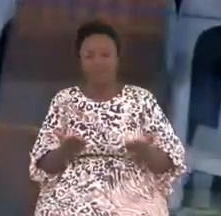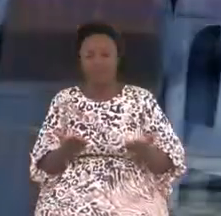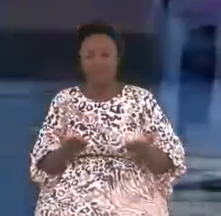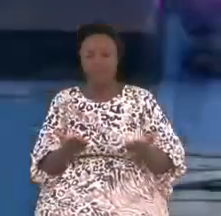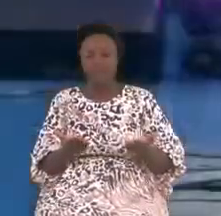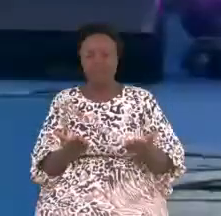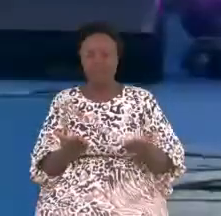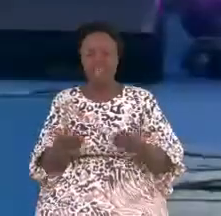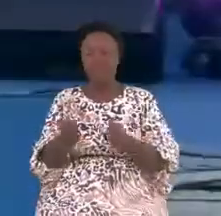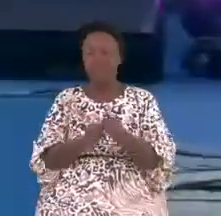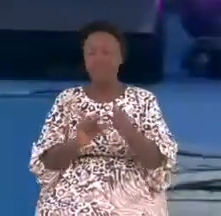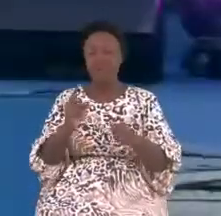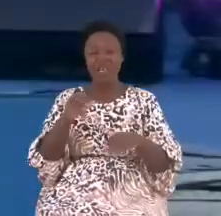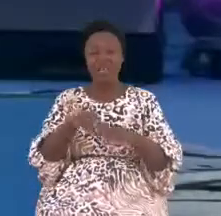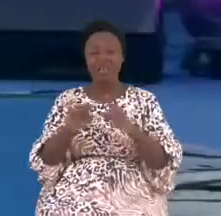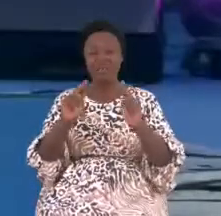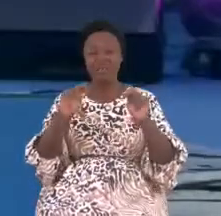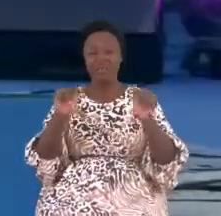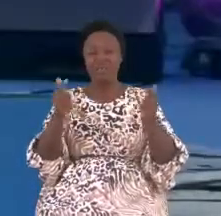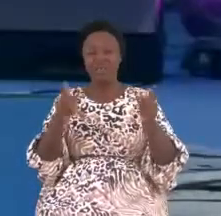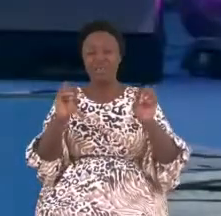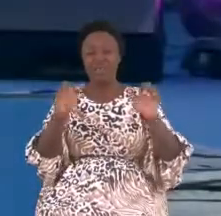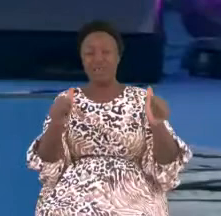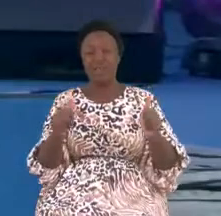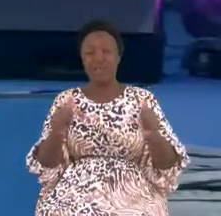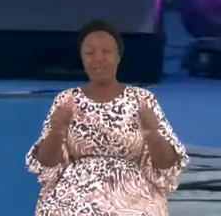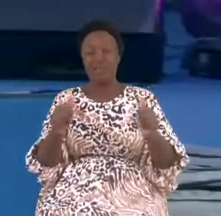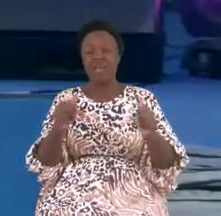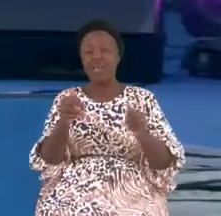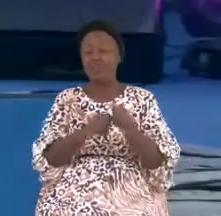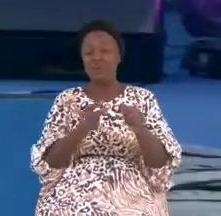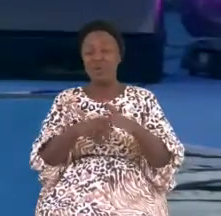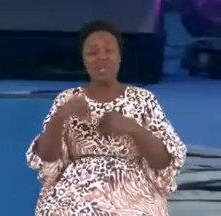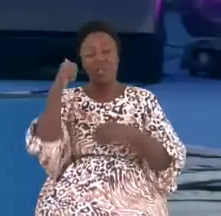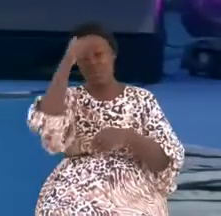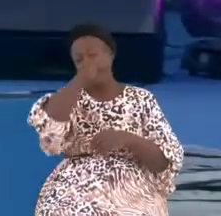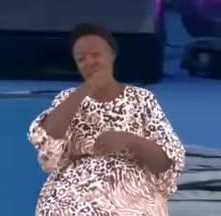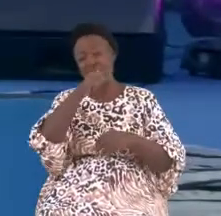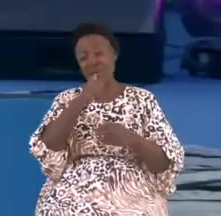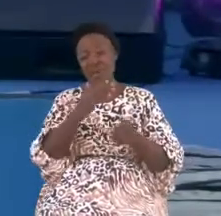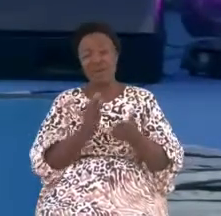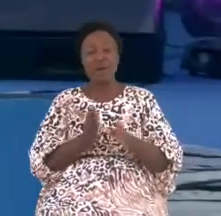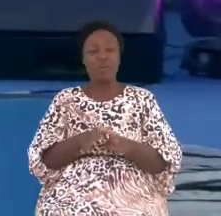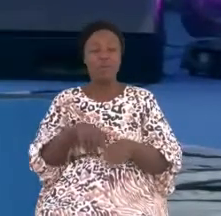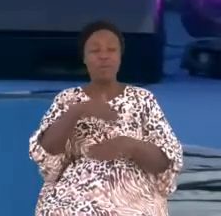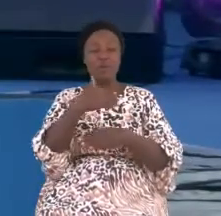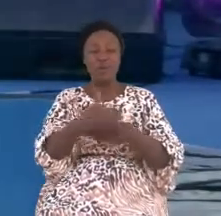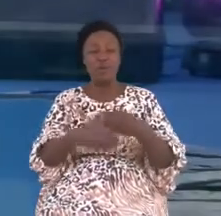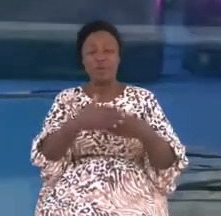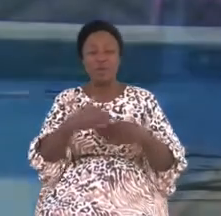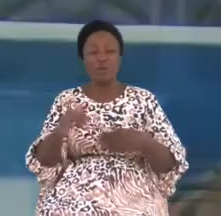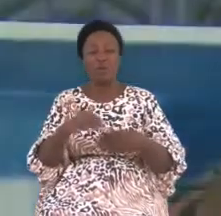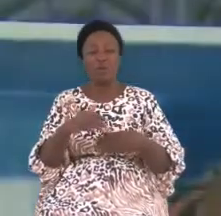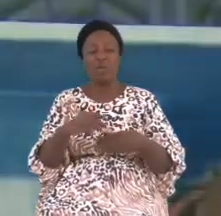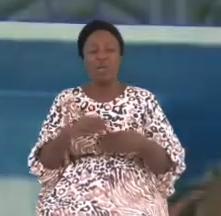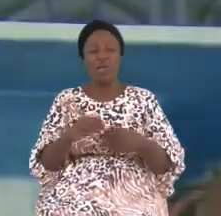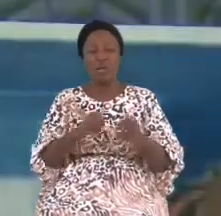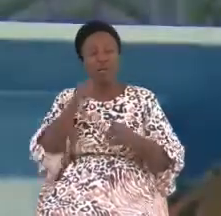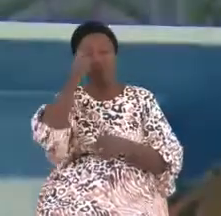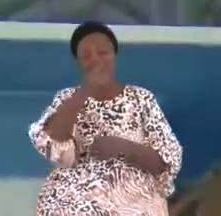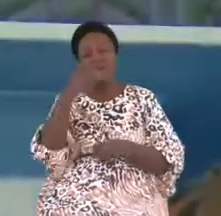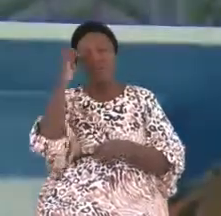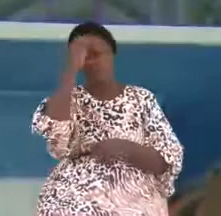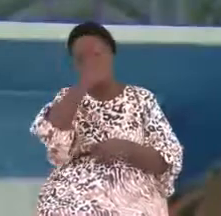all over nigeria all over africa beyond africa europe america